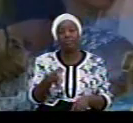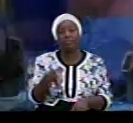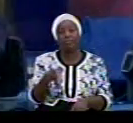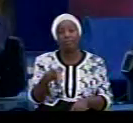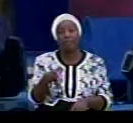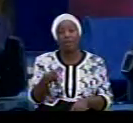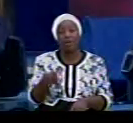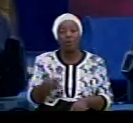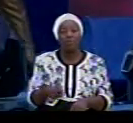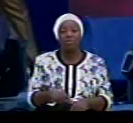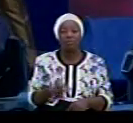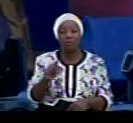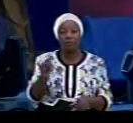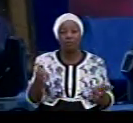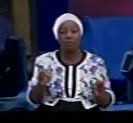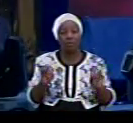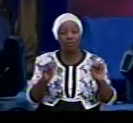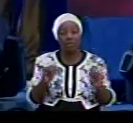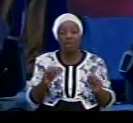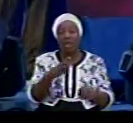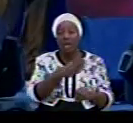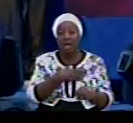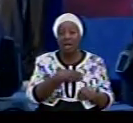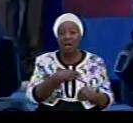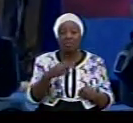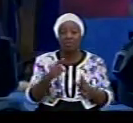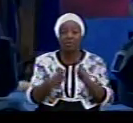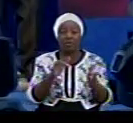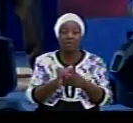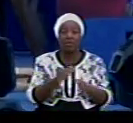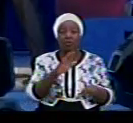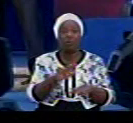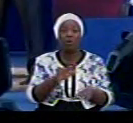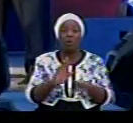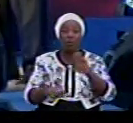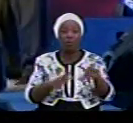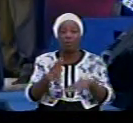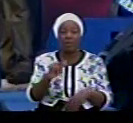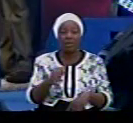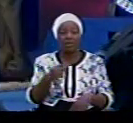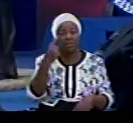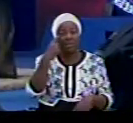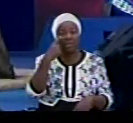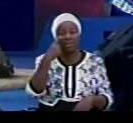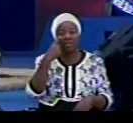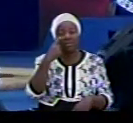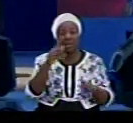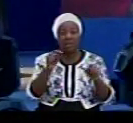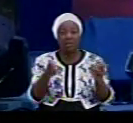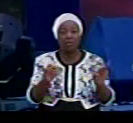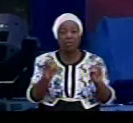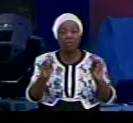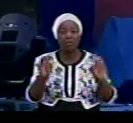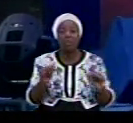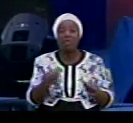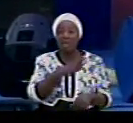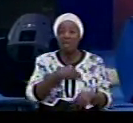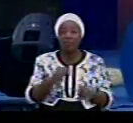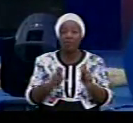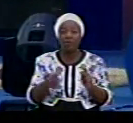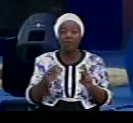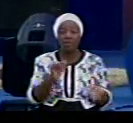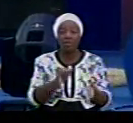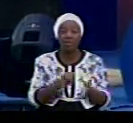Thomas and the people who walk by sight, Thomas and the